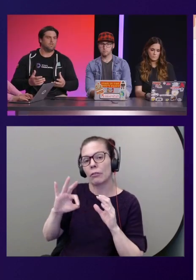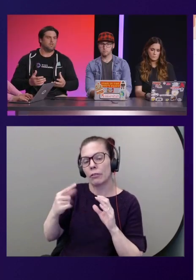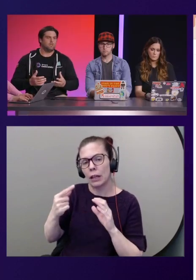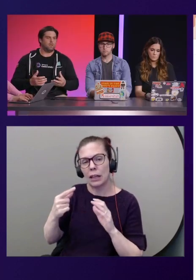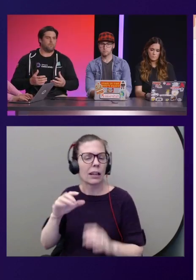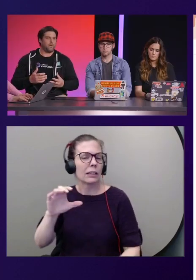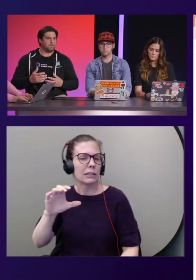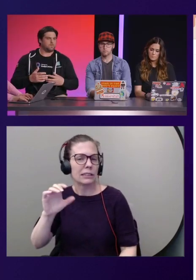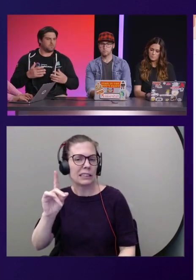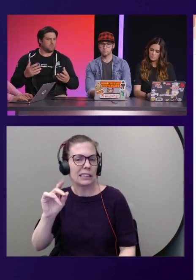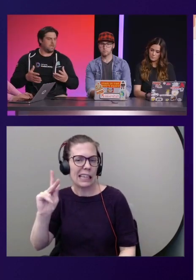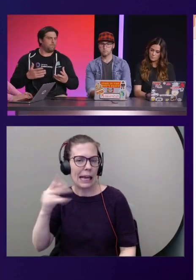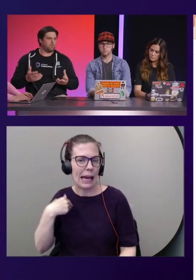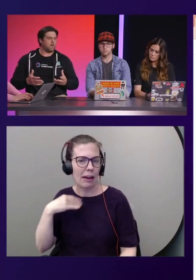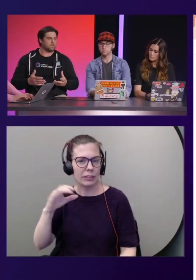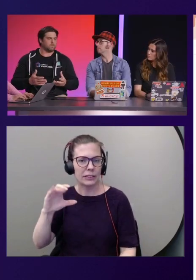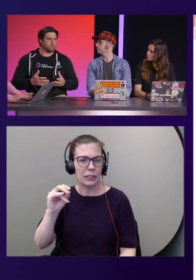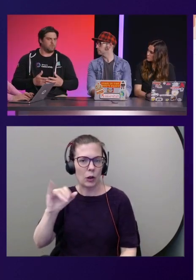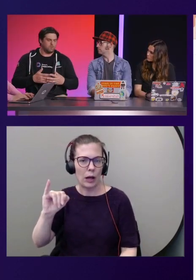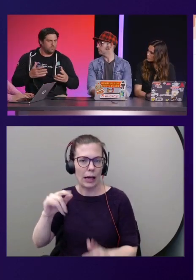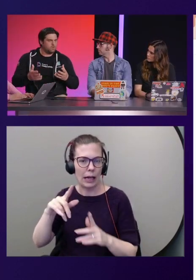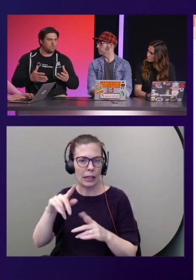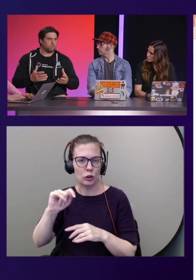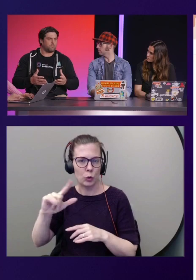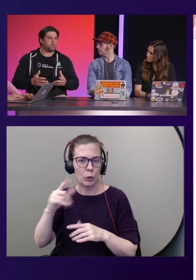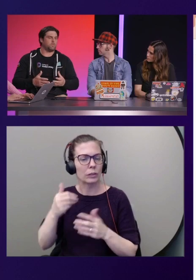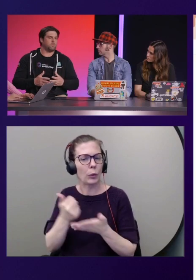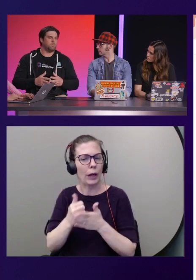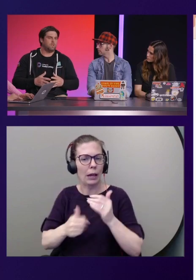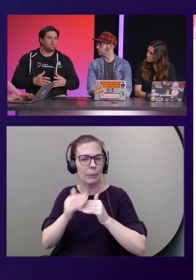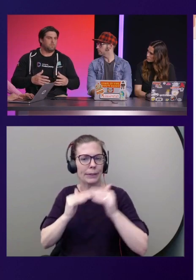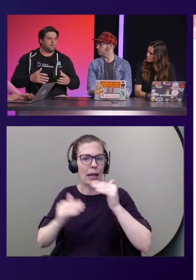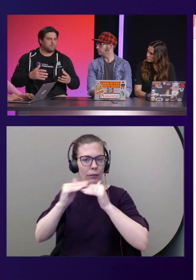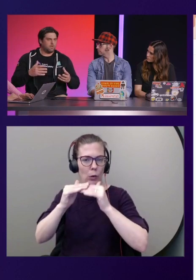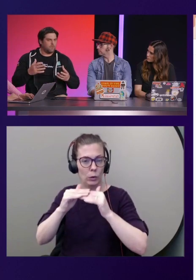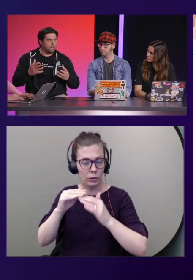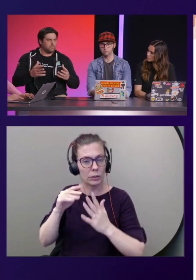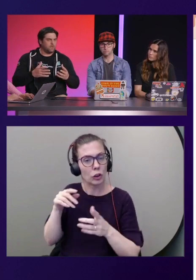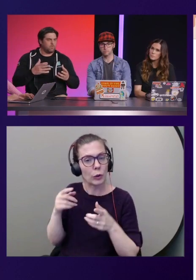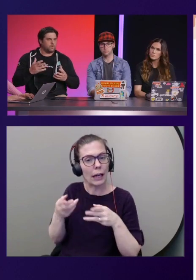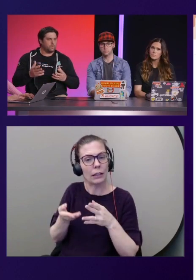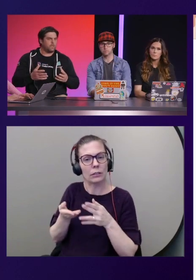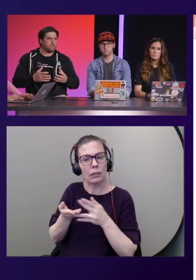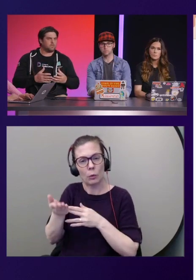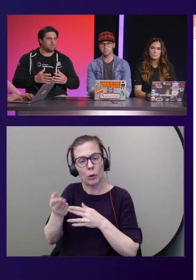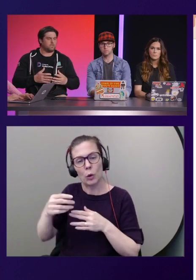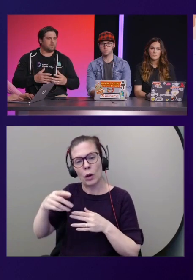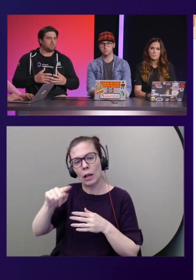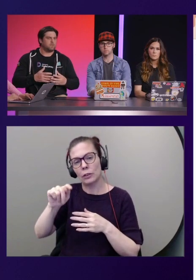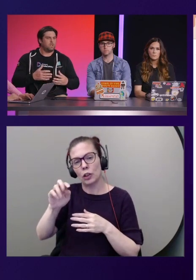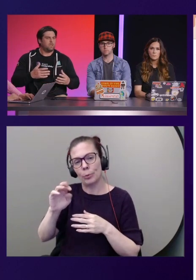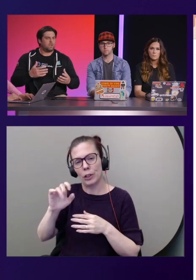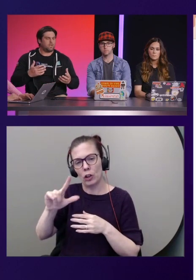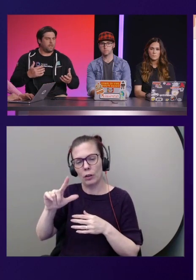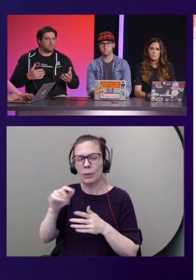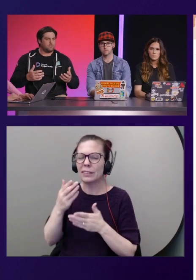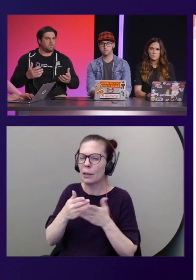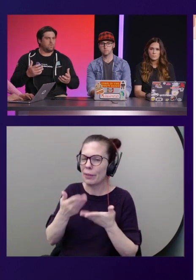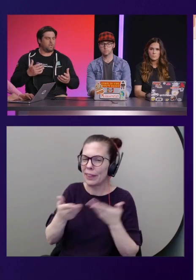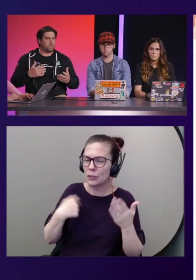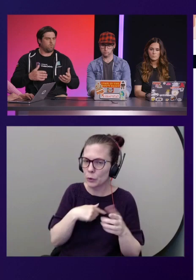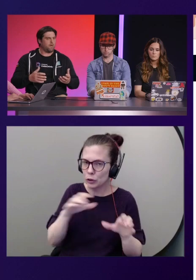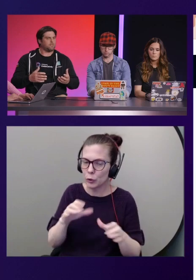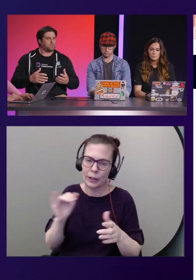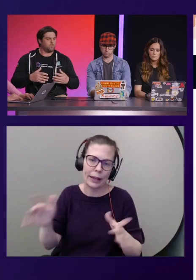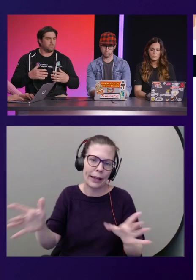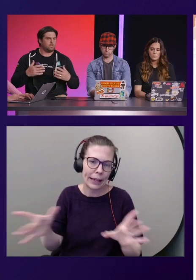tool that helps scaffold projects for you. So you can do this from the terminal. But there's other things that we're doing here, such as connecting to